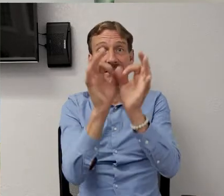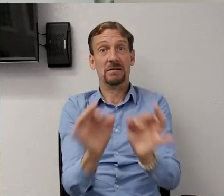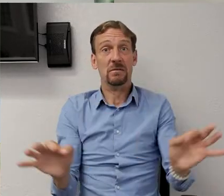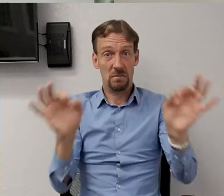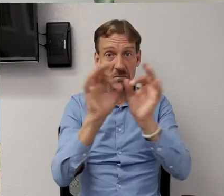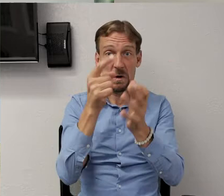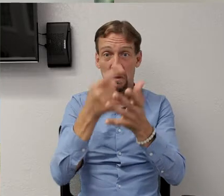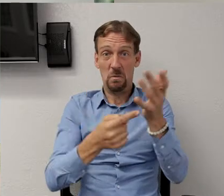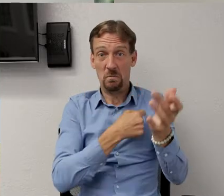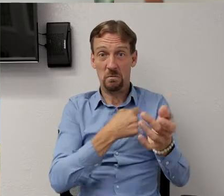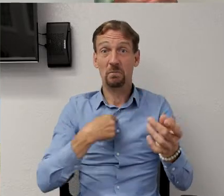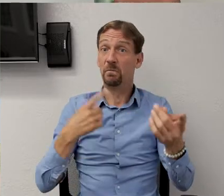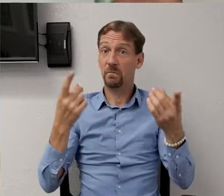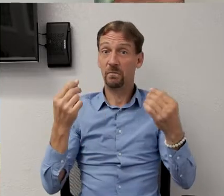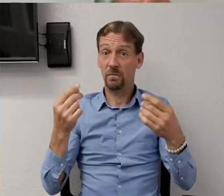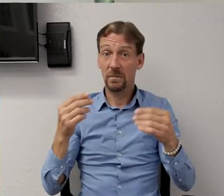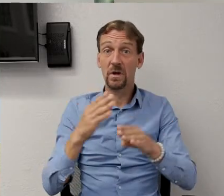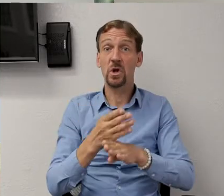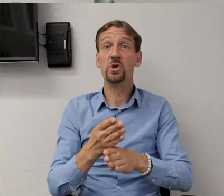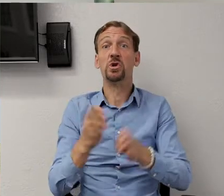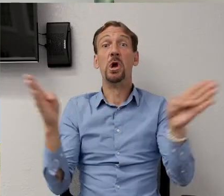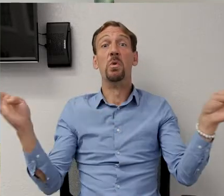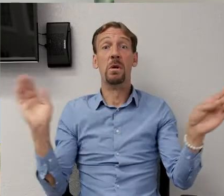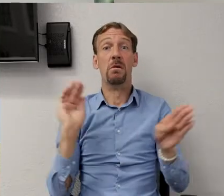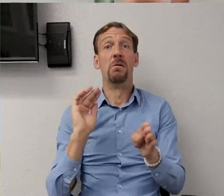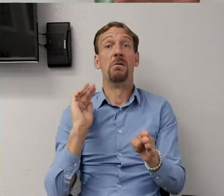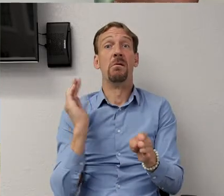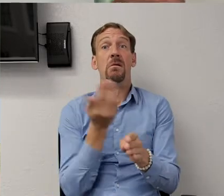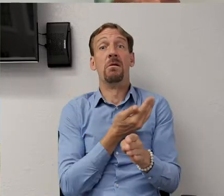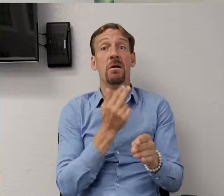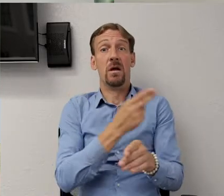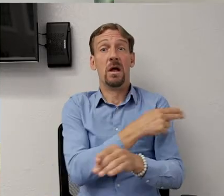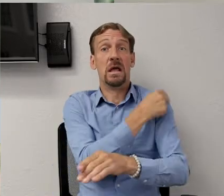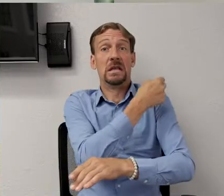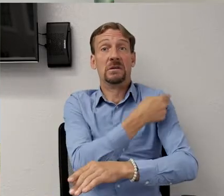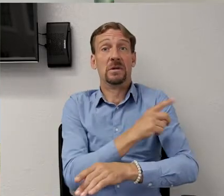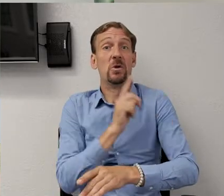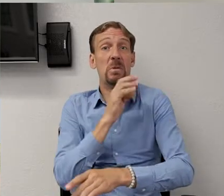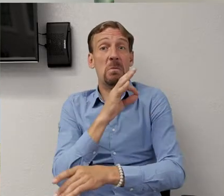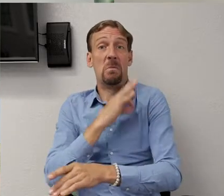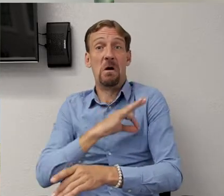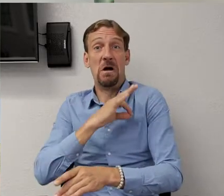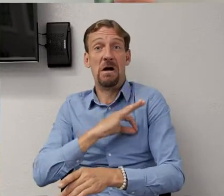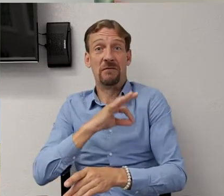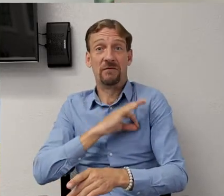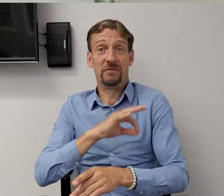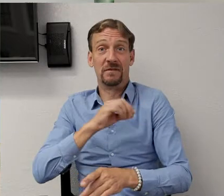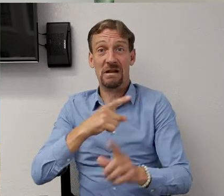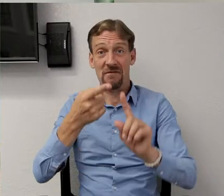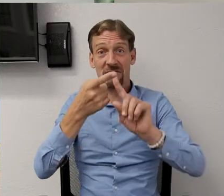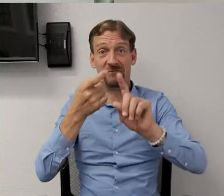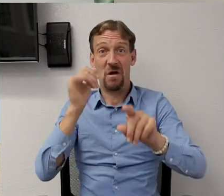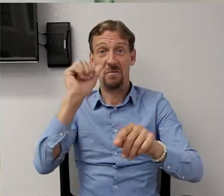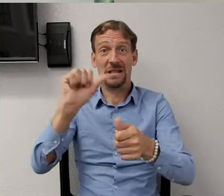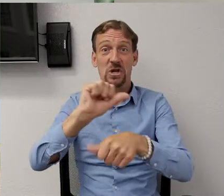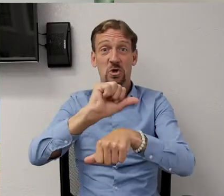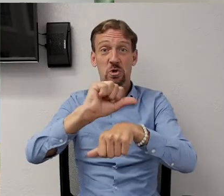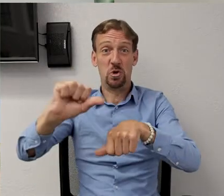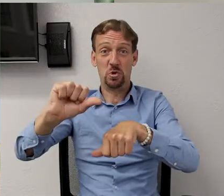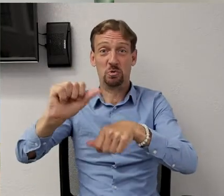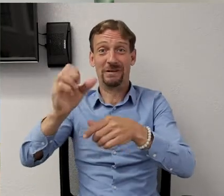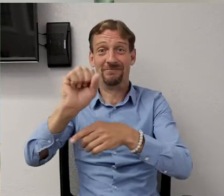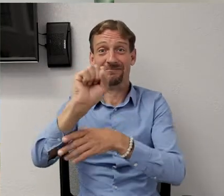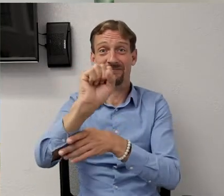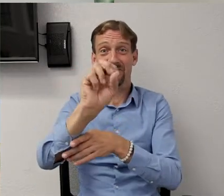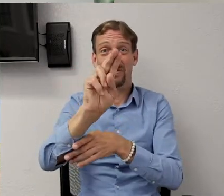of what we do, generally all of a hospital's profitability, its margin, comes from that surgical side.